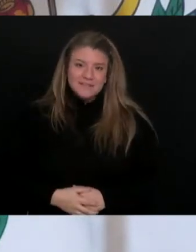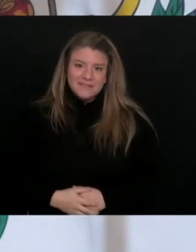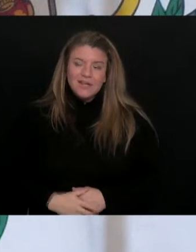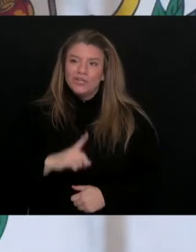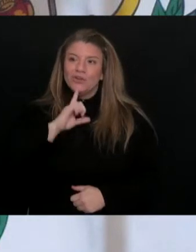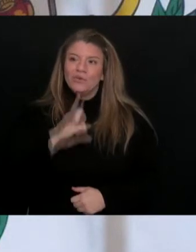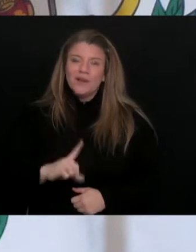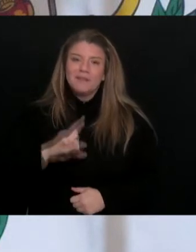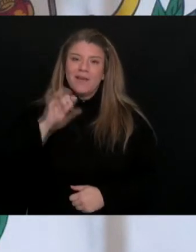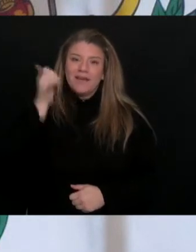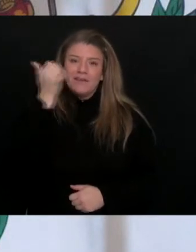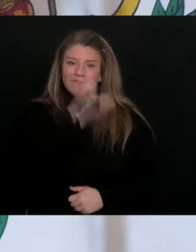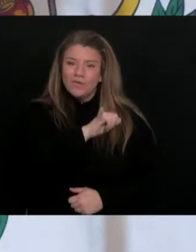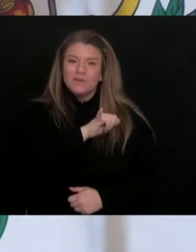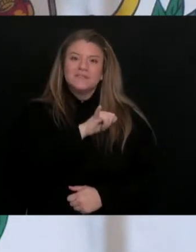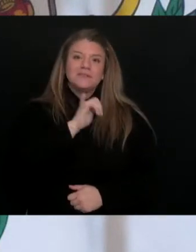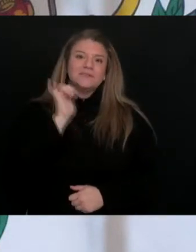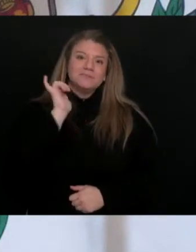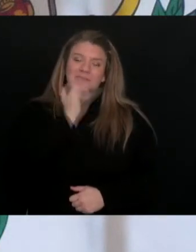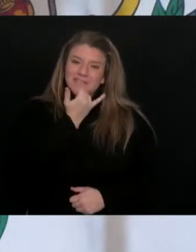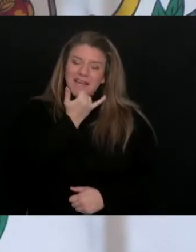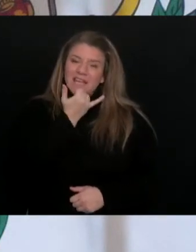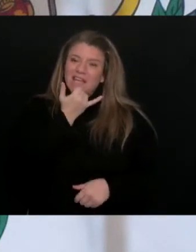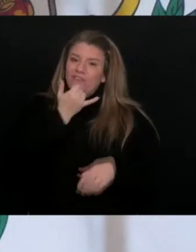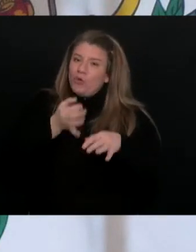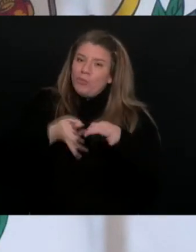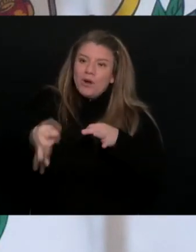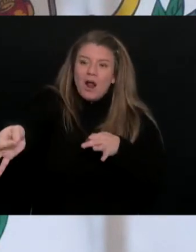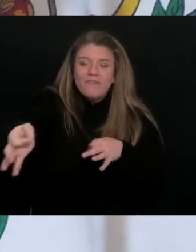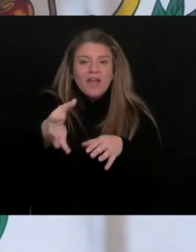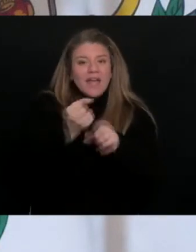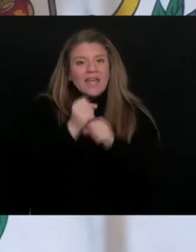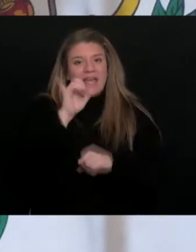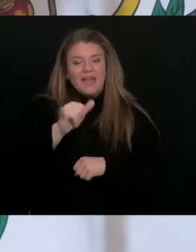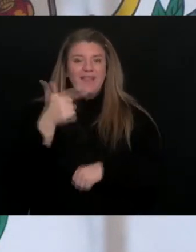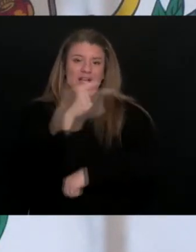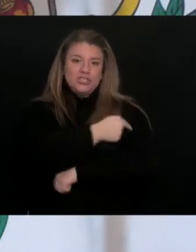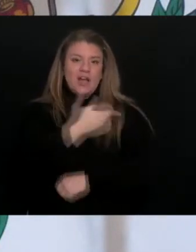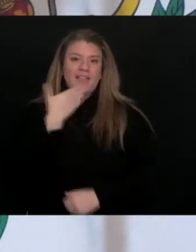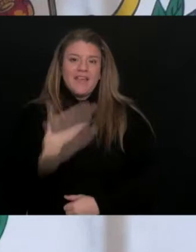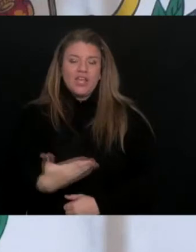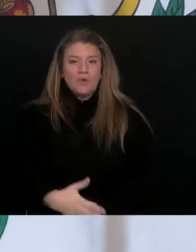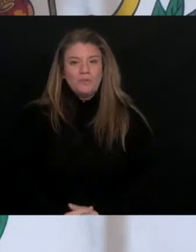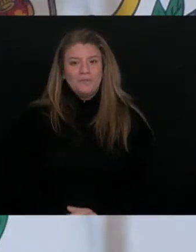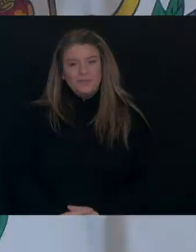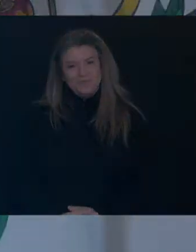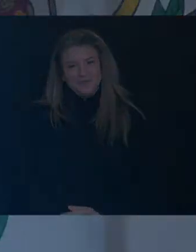making a foolish mistake putting it off. Get your booster shot. Thank you all so much.